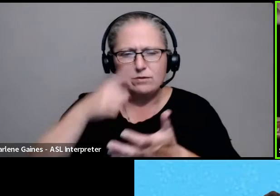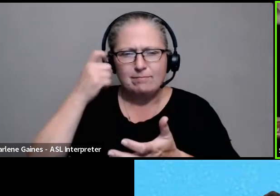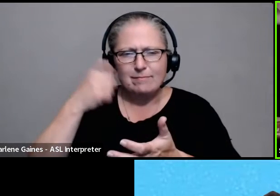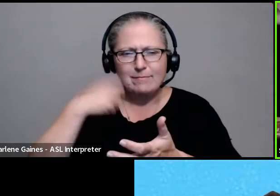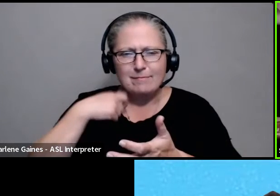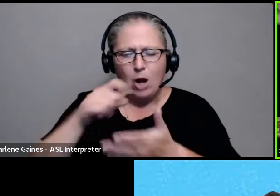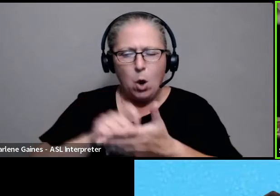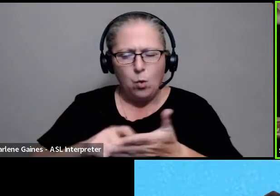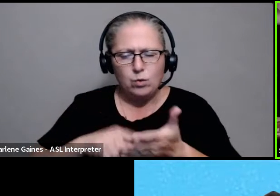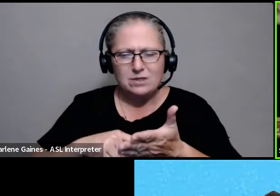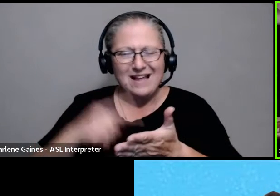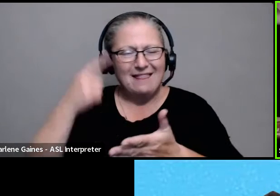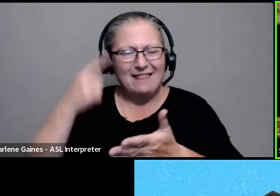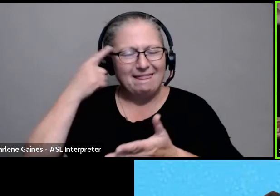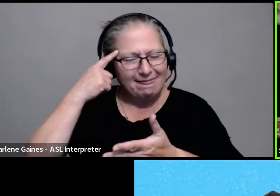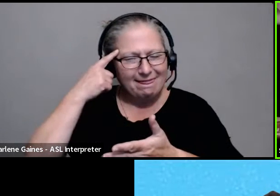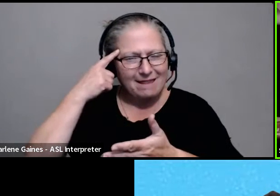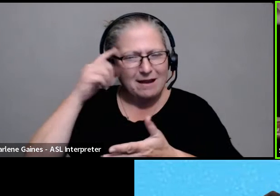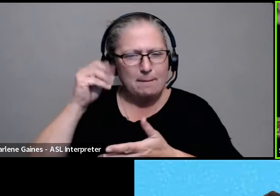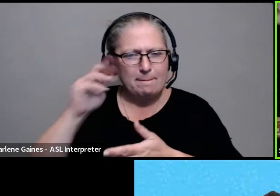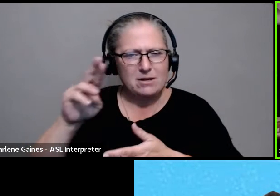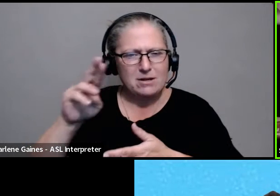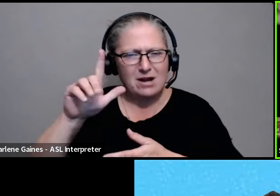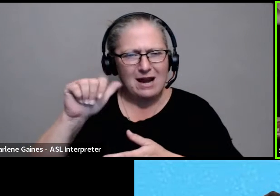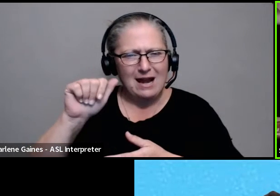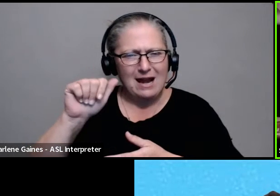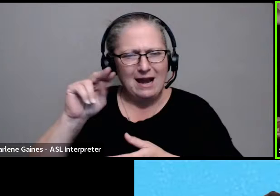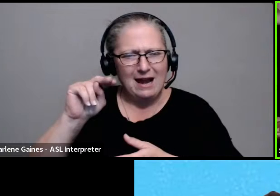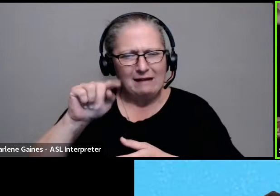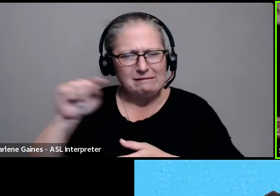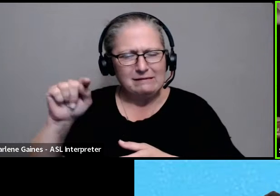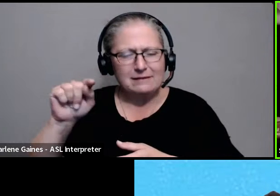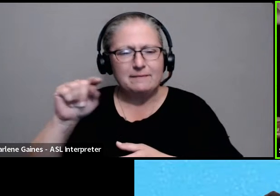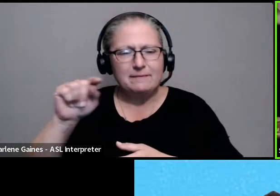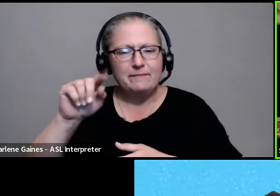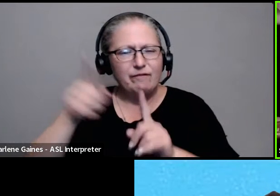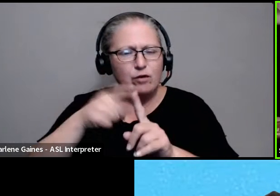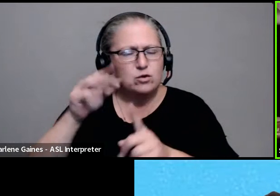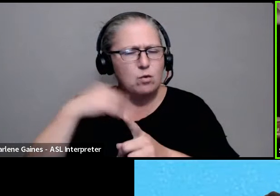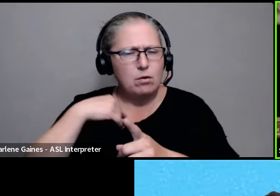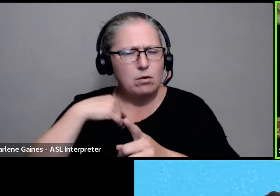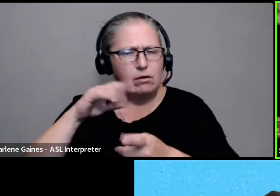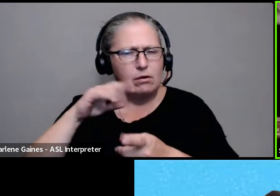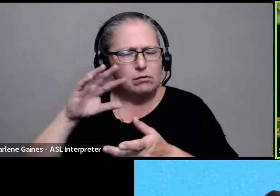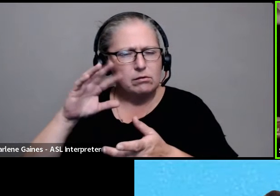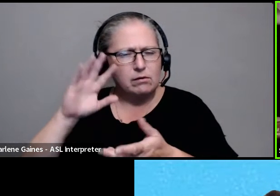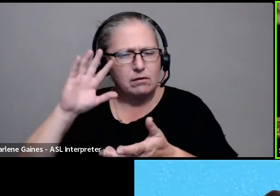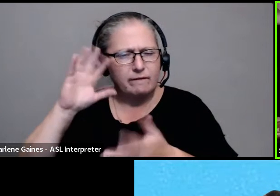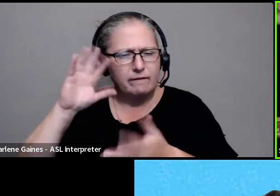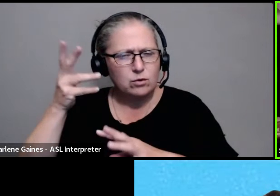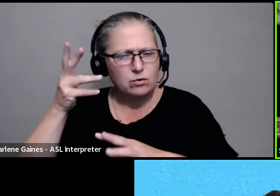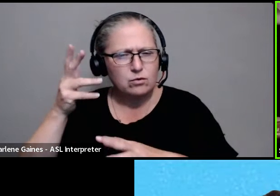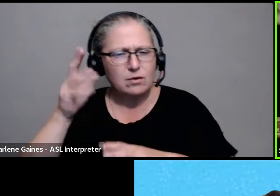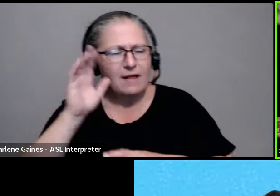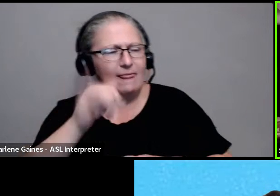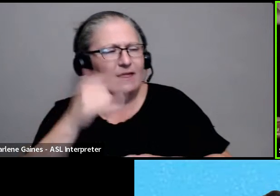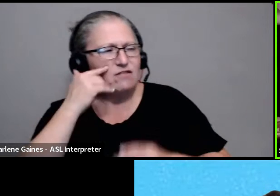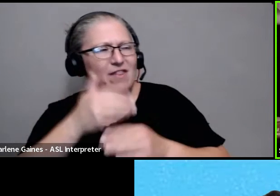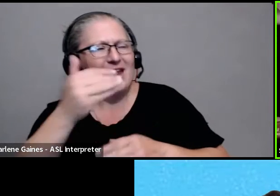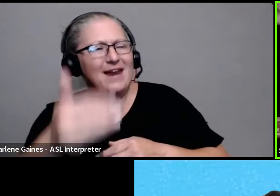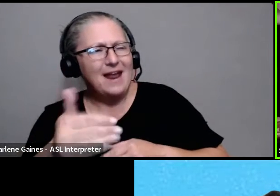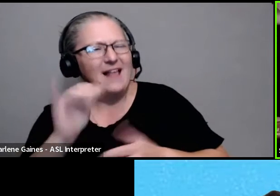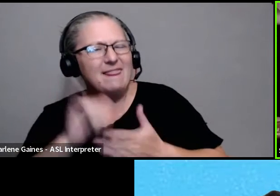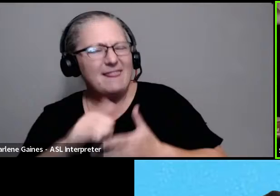notes. So I think it's going to be Mr. Leininger first, or do I have that mixed up? That's for the next item. Okay, that's where I